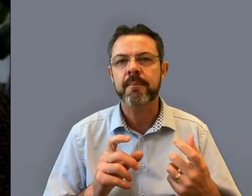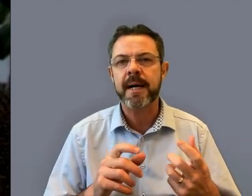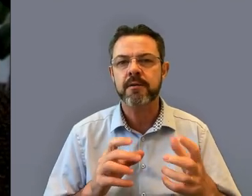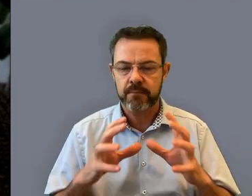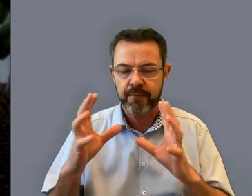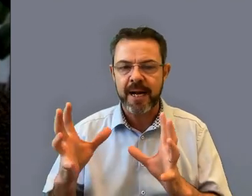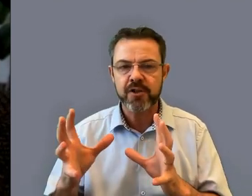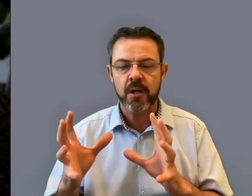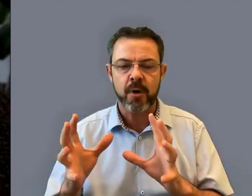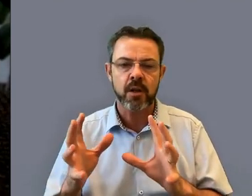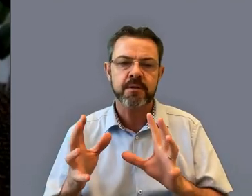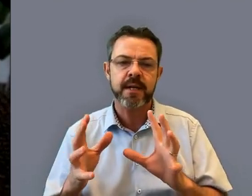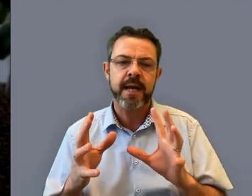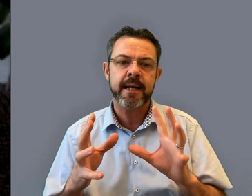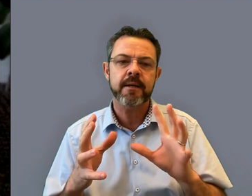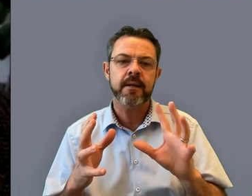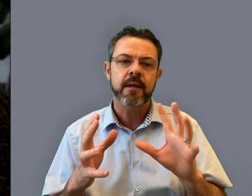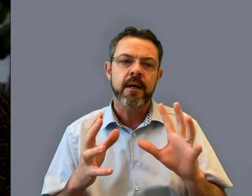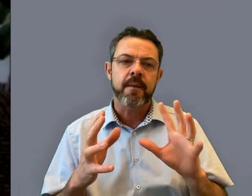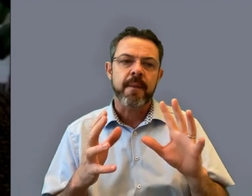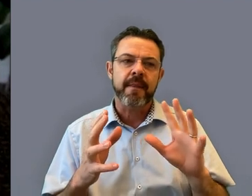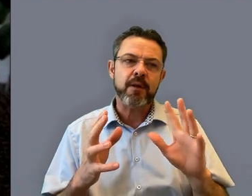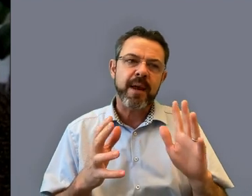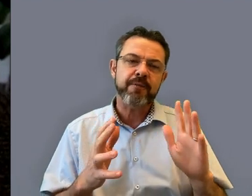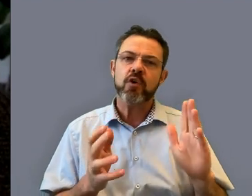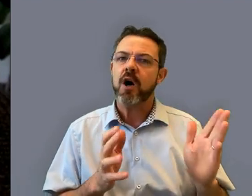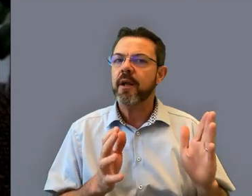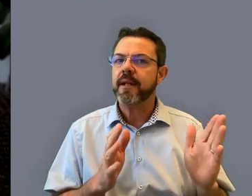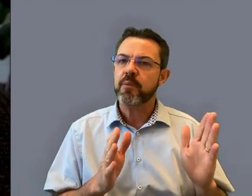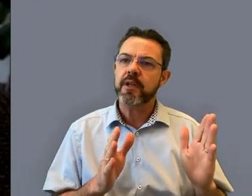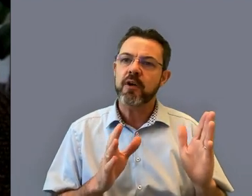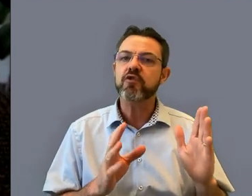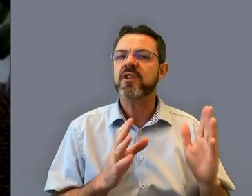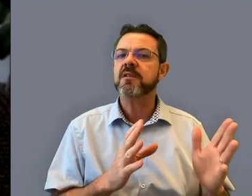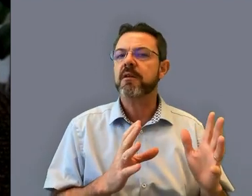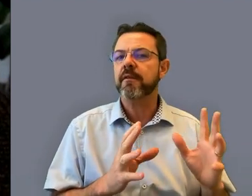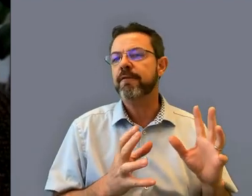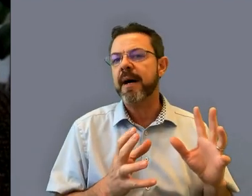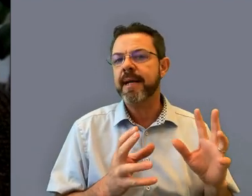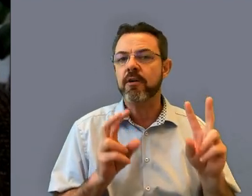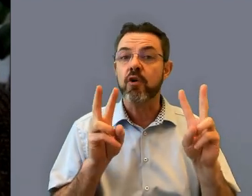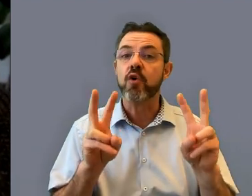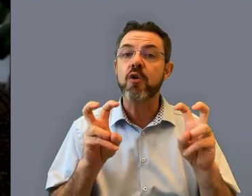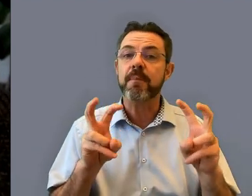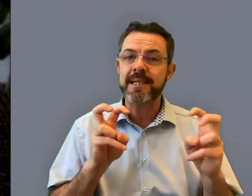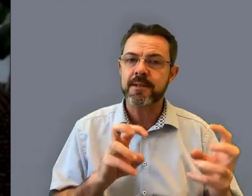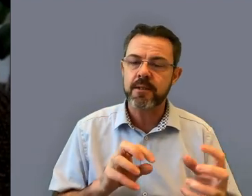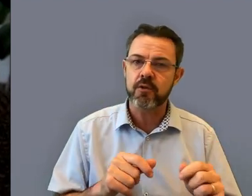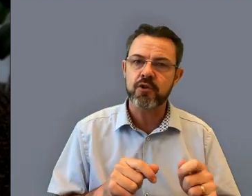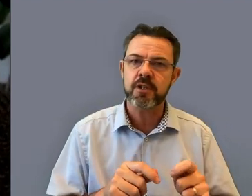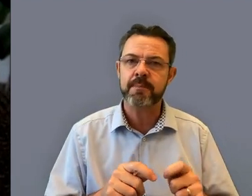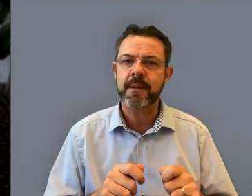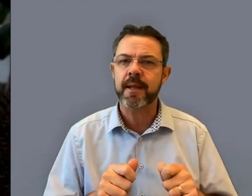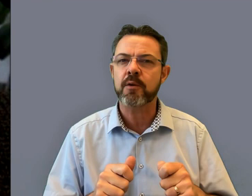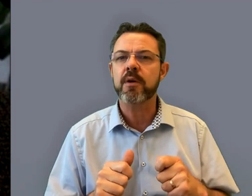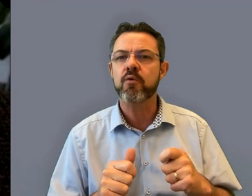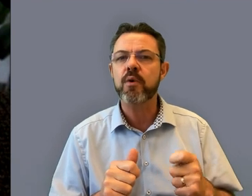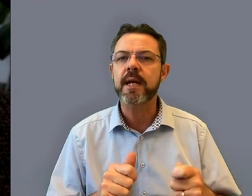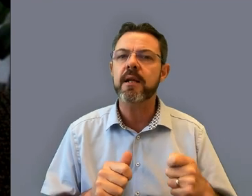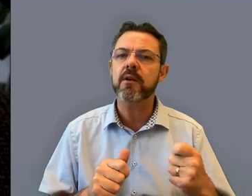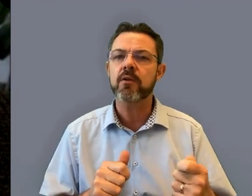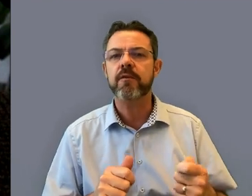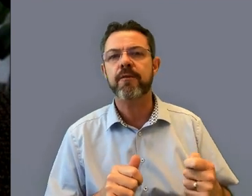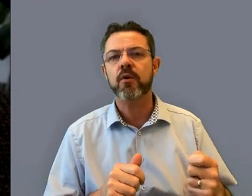talks about fragile models and that we have to guard that we don't just find robust solutions, but that